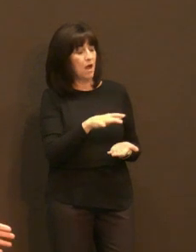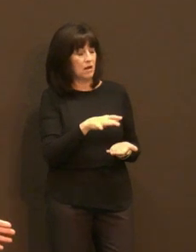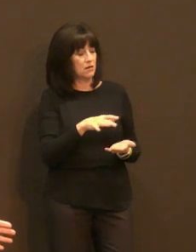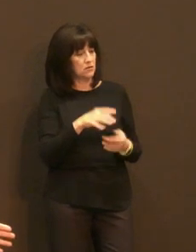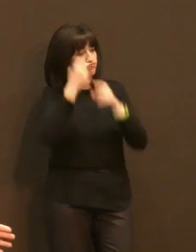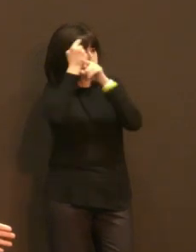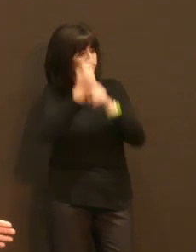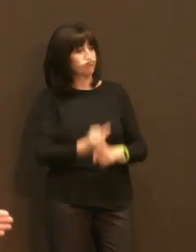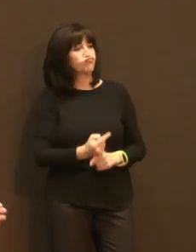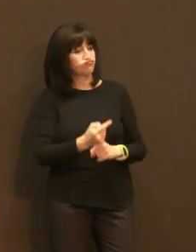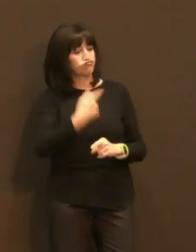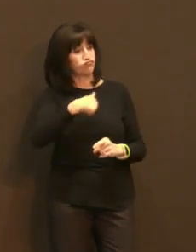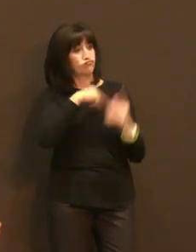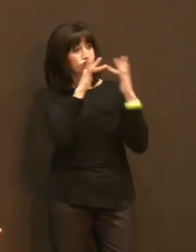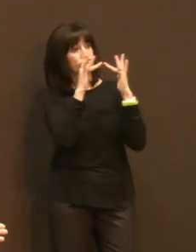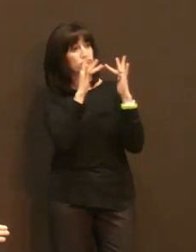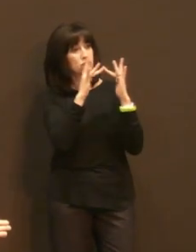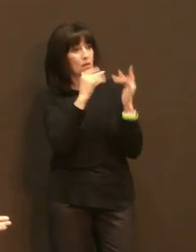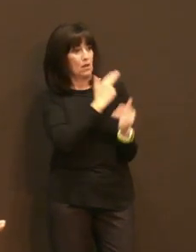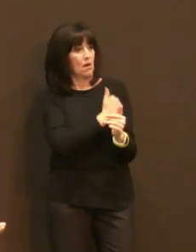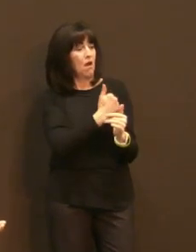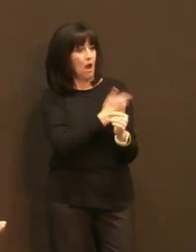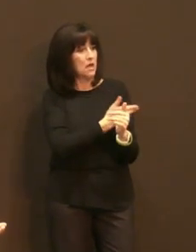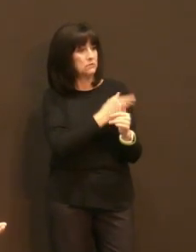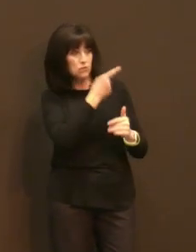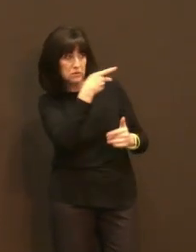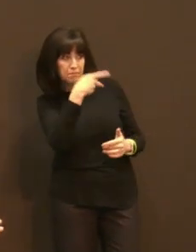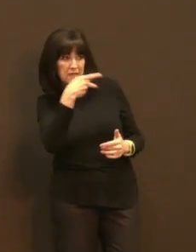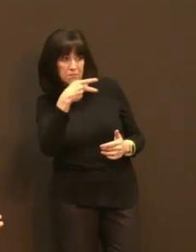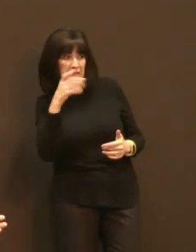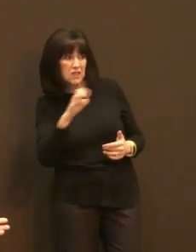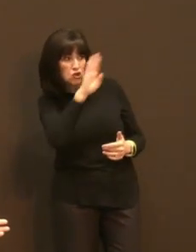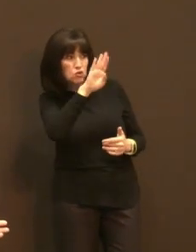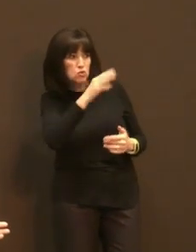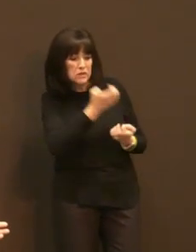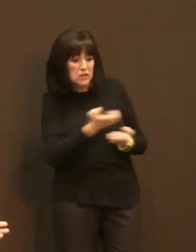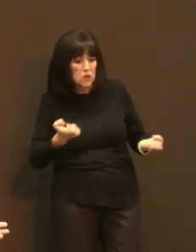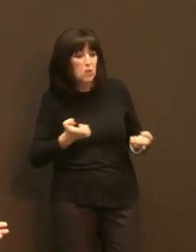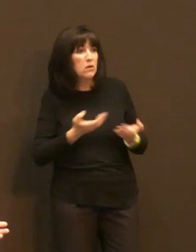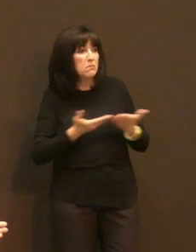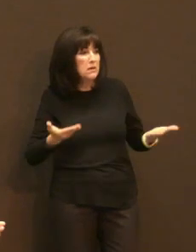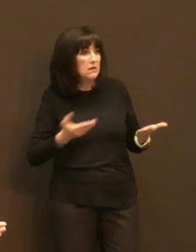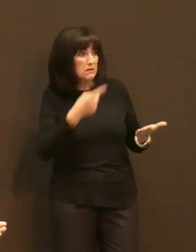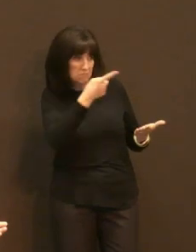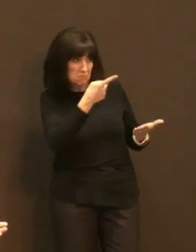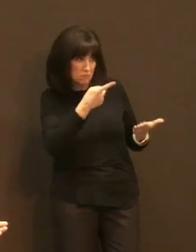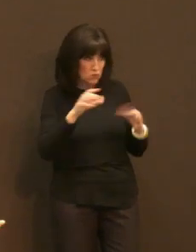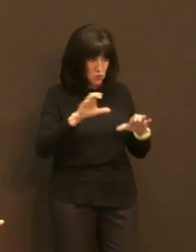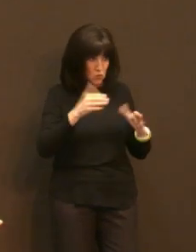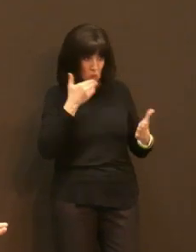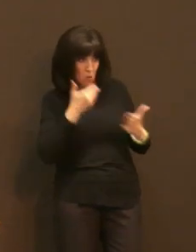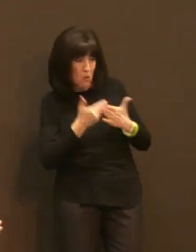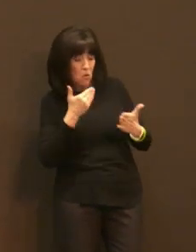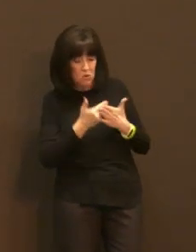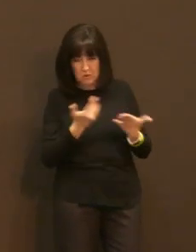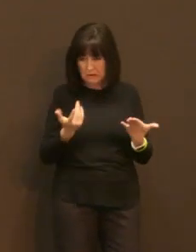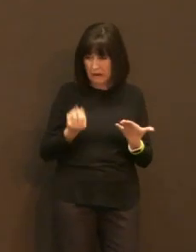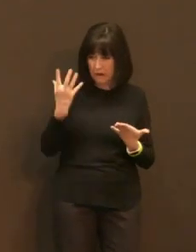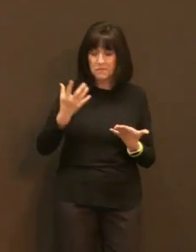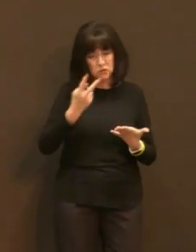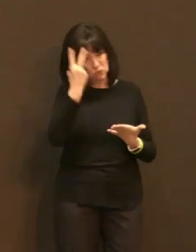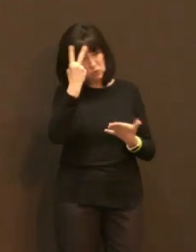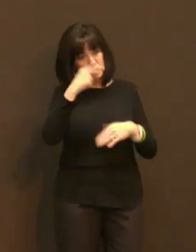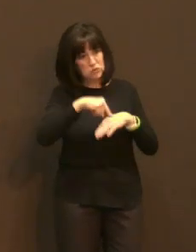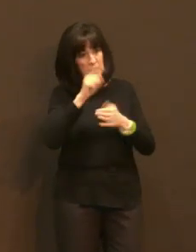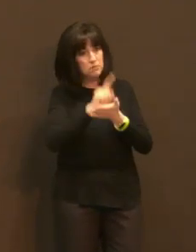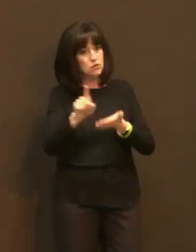doing with testing kits? And we track that basically on a biweekly basis. Two times a week. 2 times a week, and